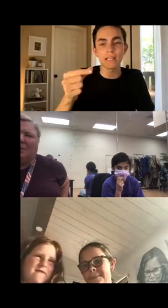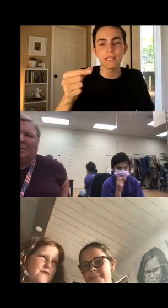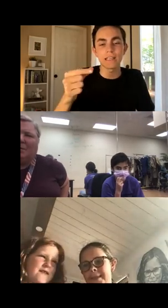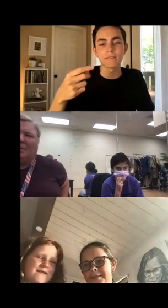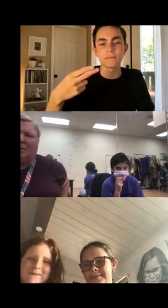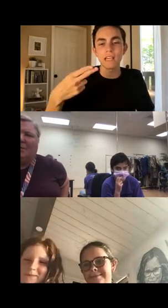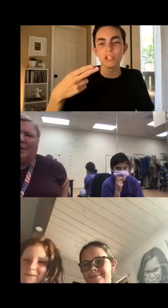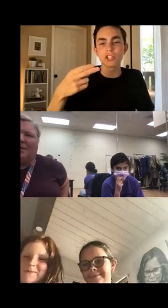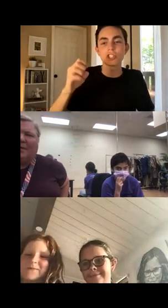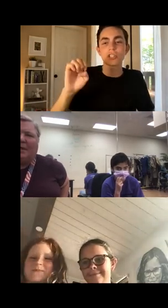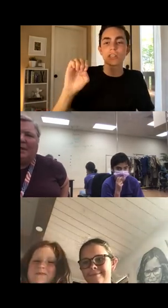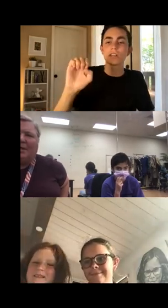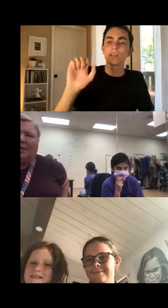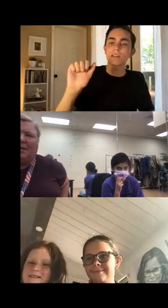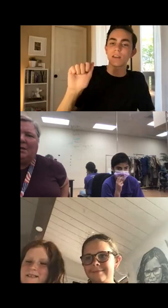in.